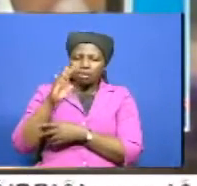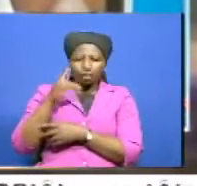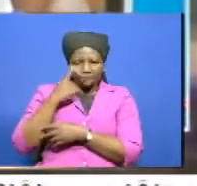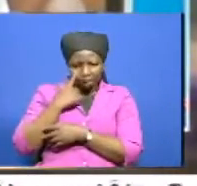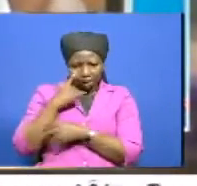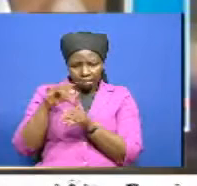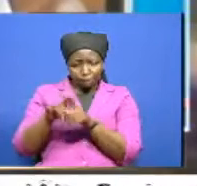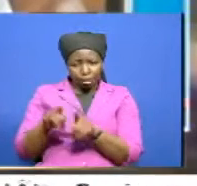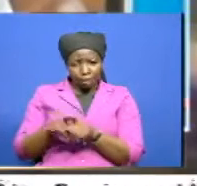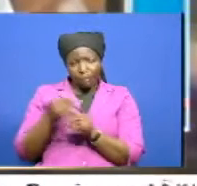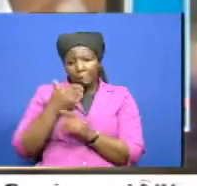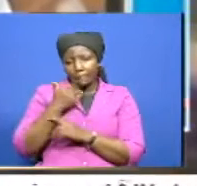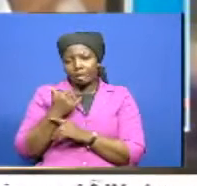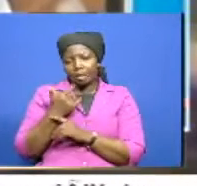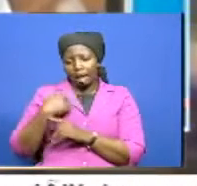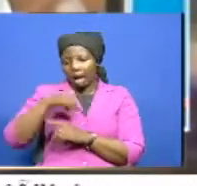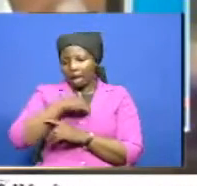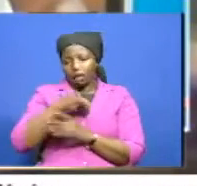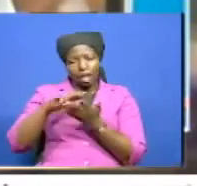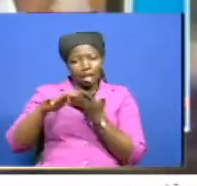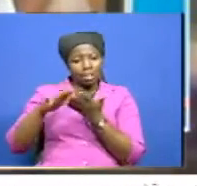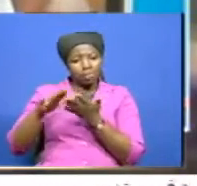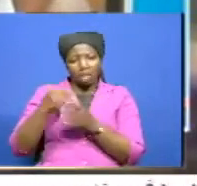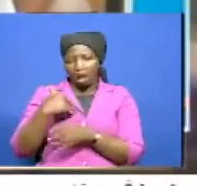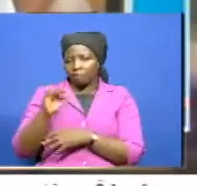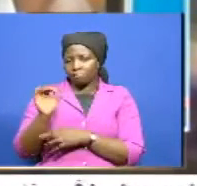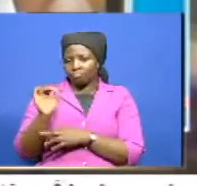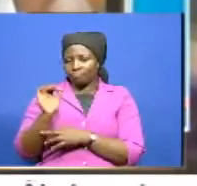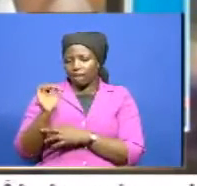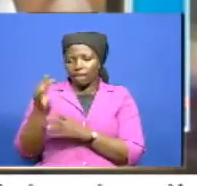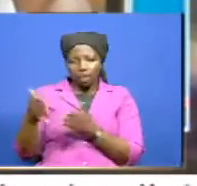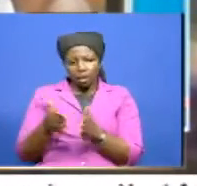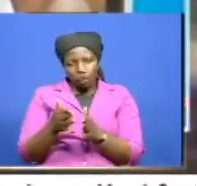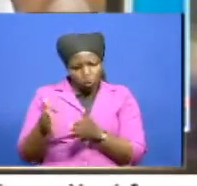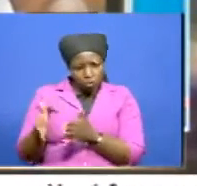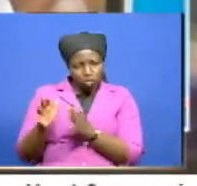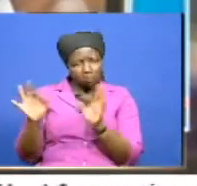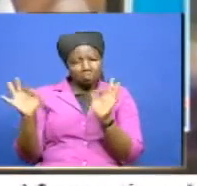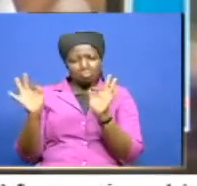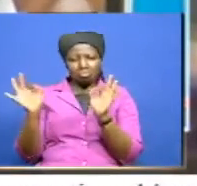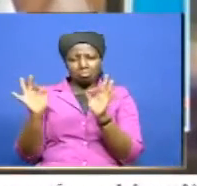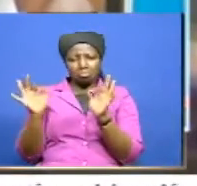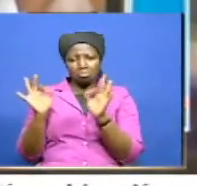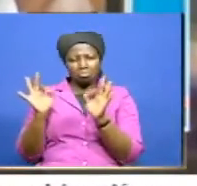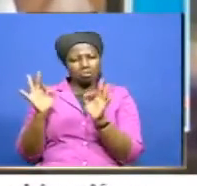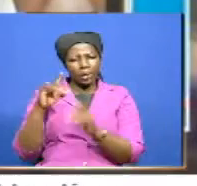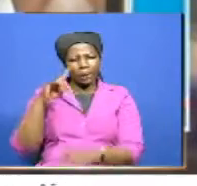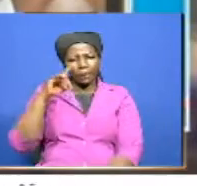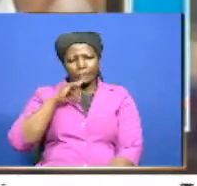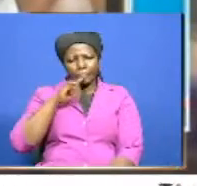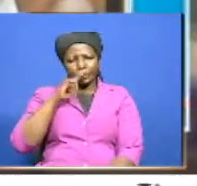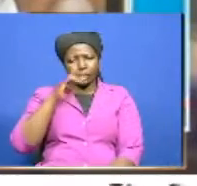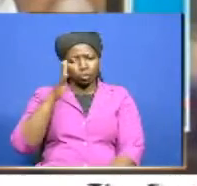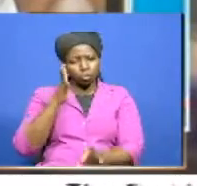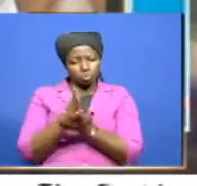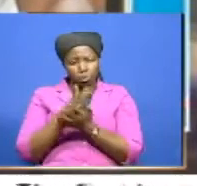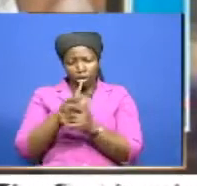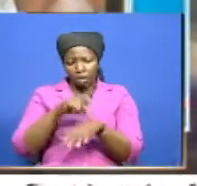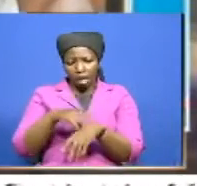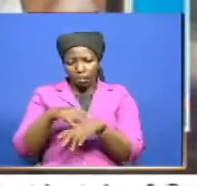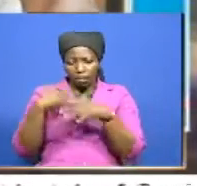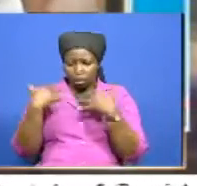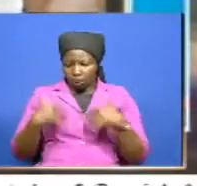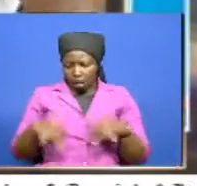against the best, we have no excuses, right? The opportunities are amazing, and it's a harsh reality, because when you get into that level and you're playing against core